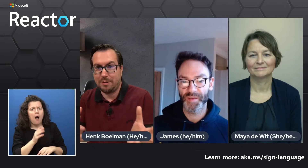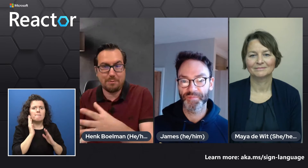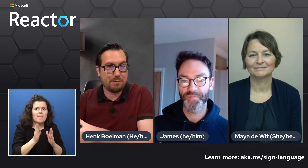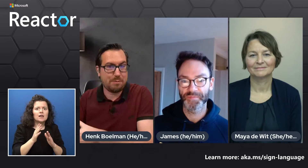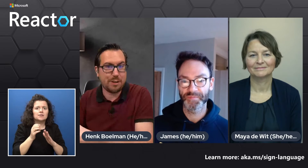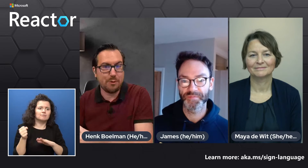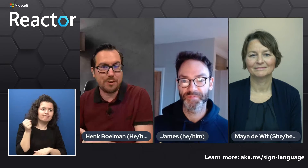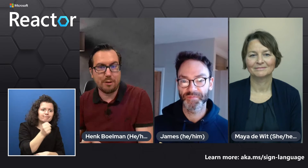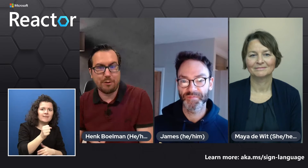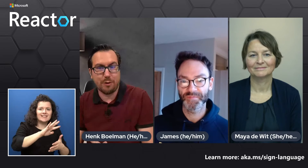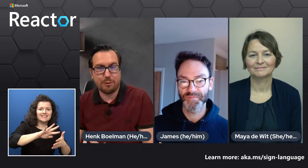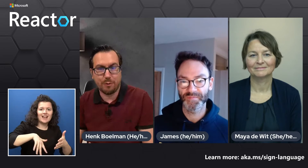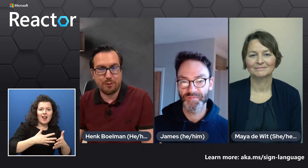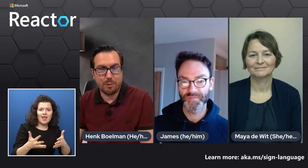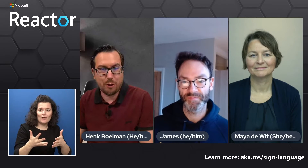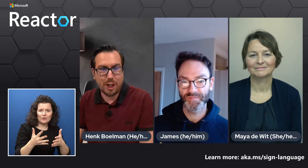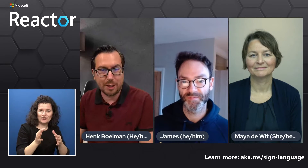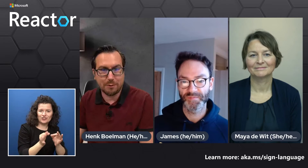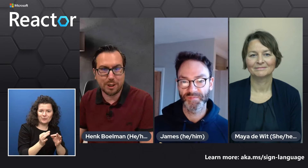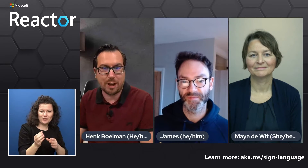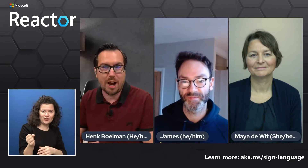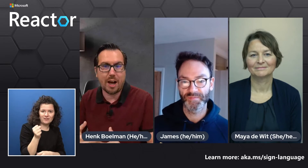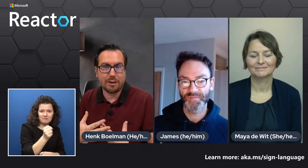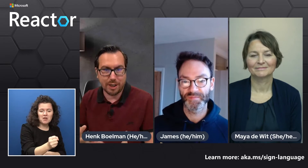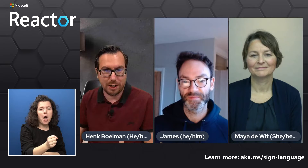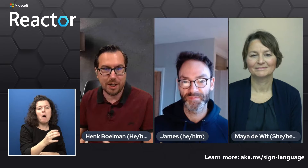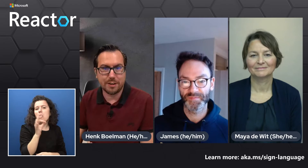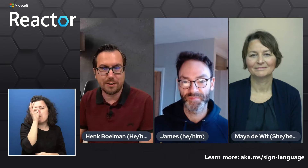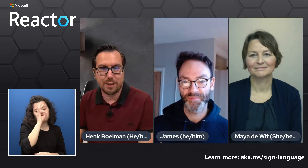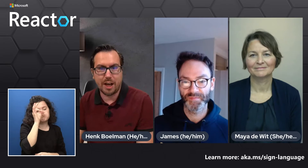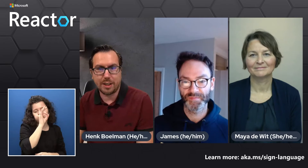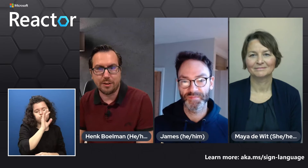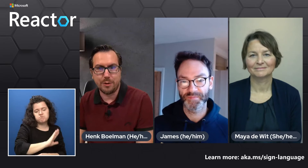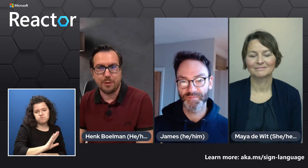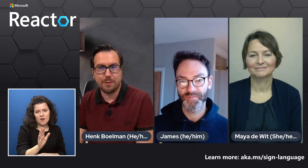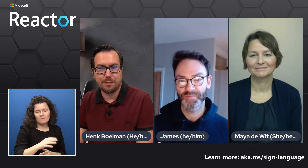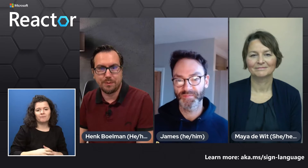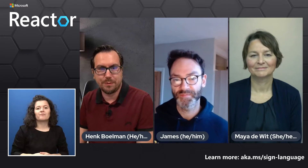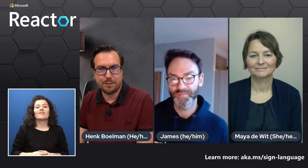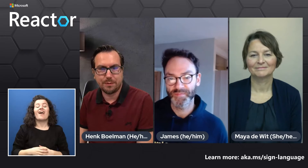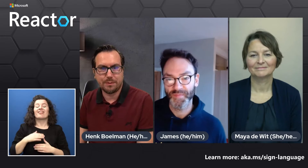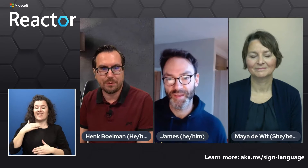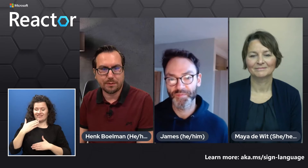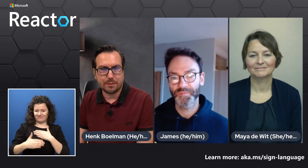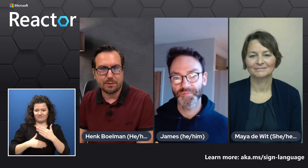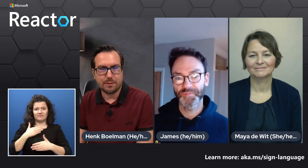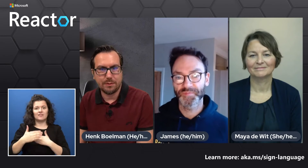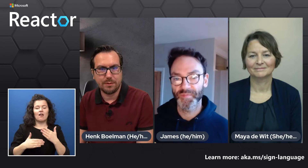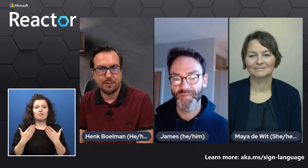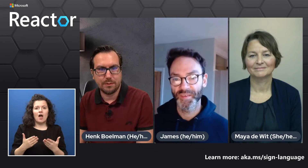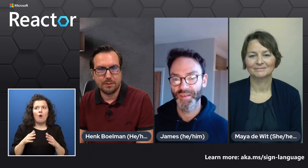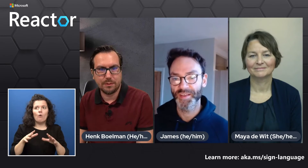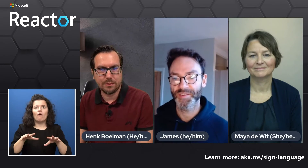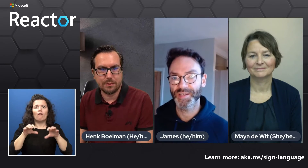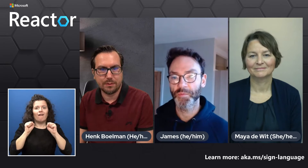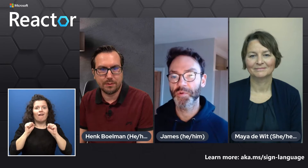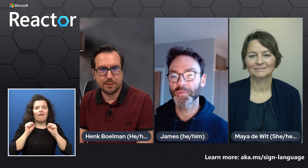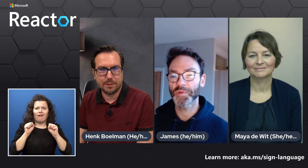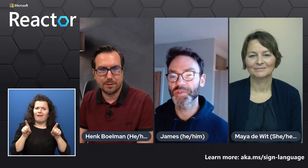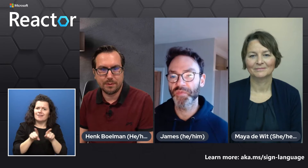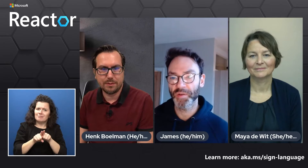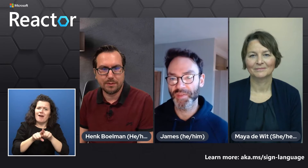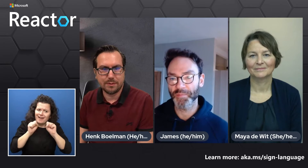And that is the good thing from online, what I realized I can do. Yeah.